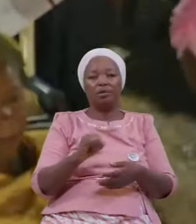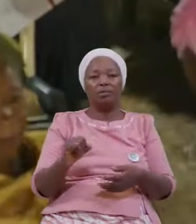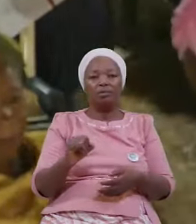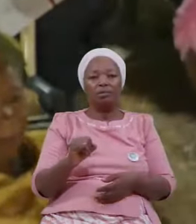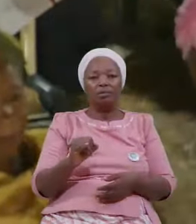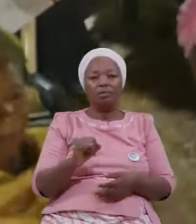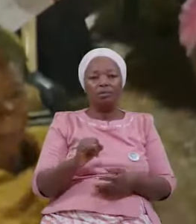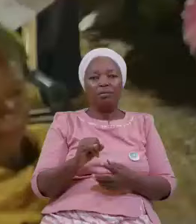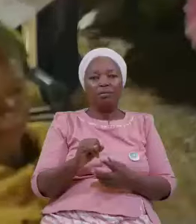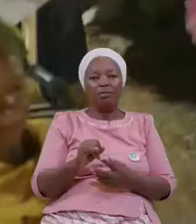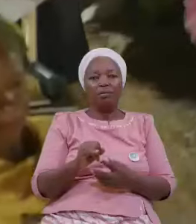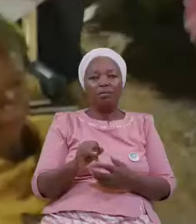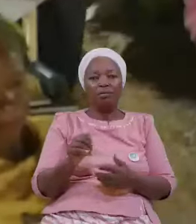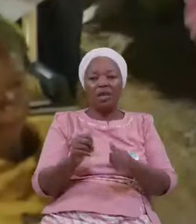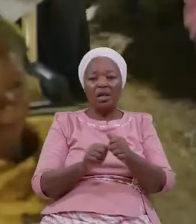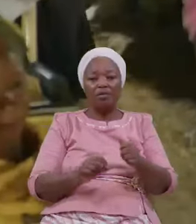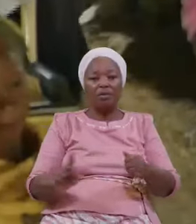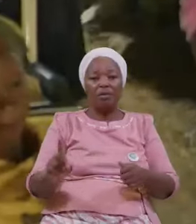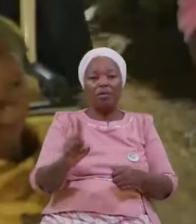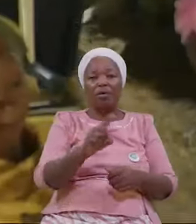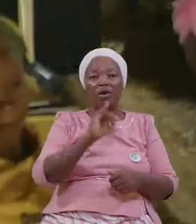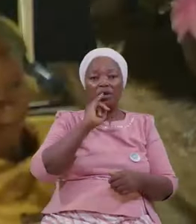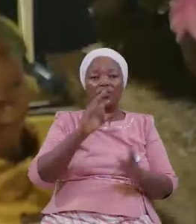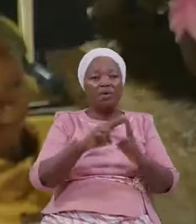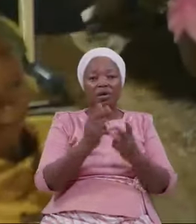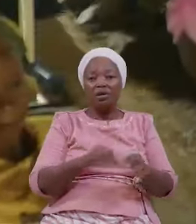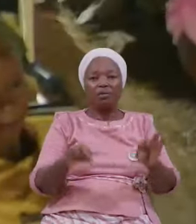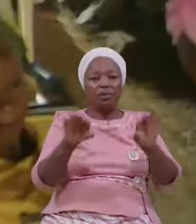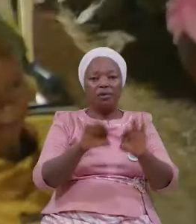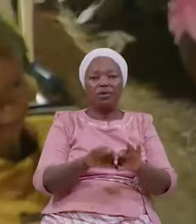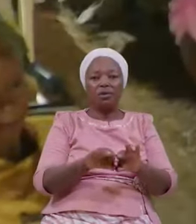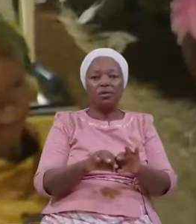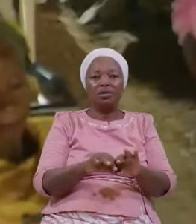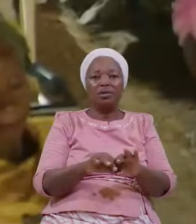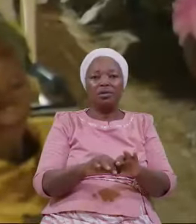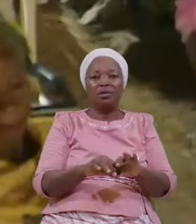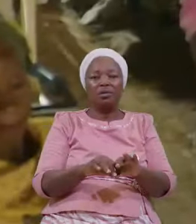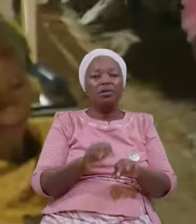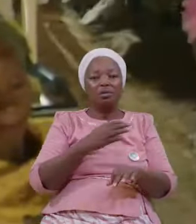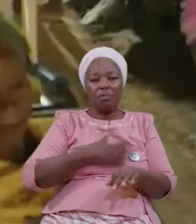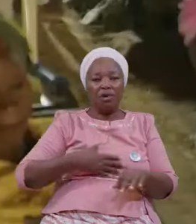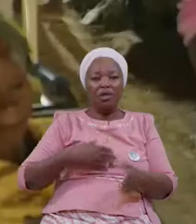Every one of them is important. Don't leave anybody out.